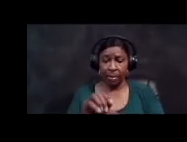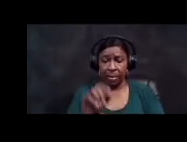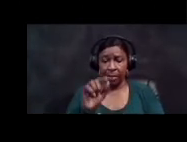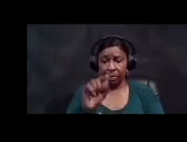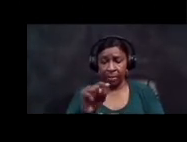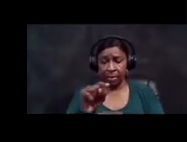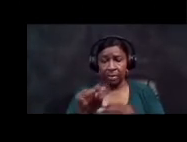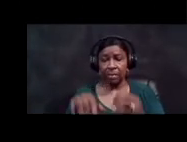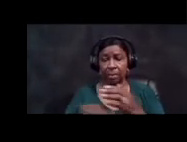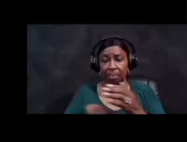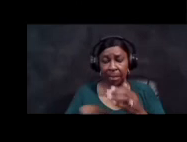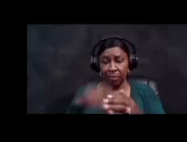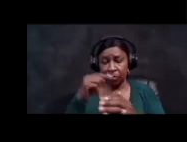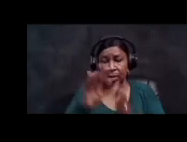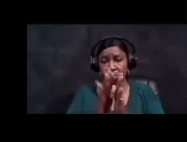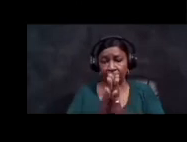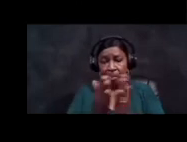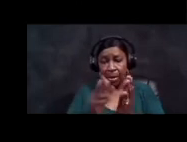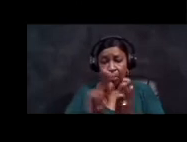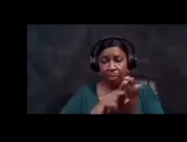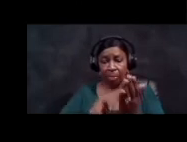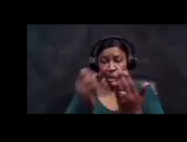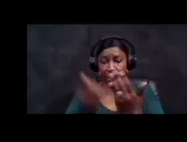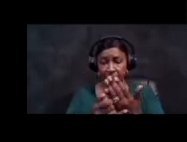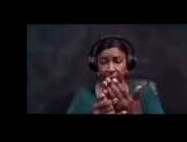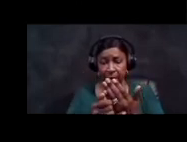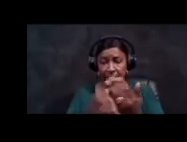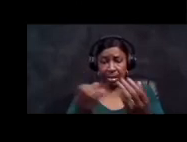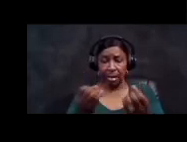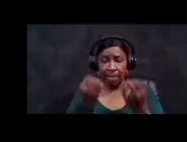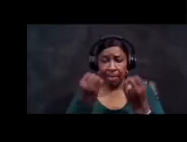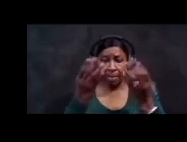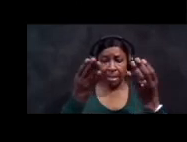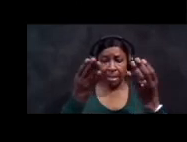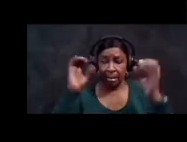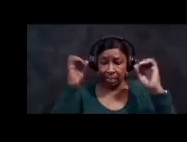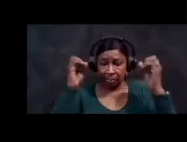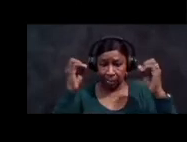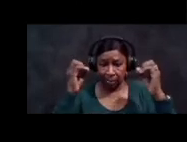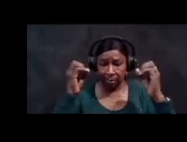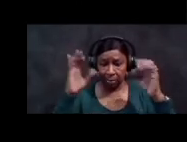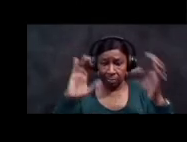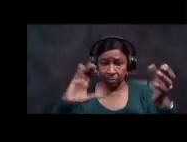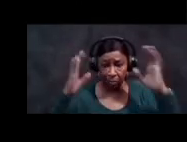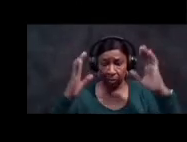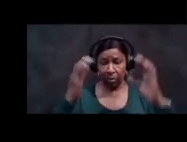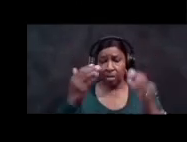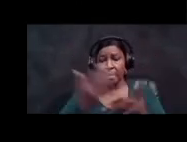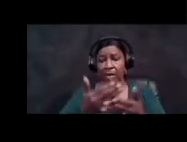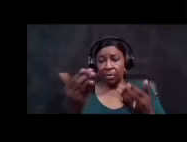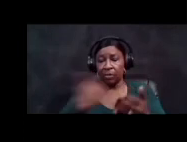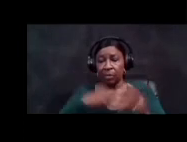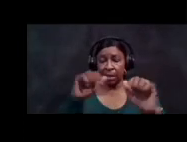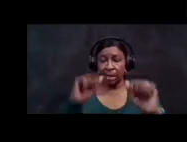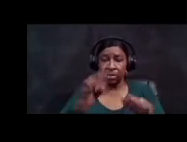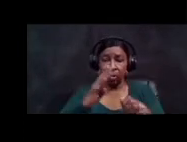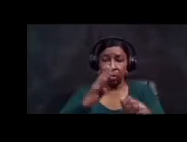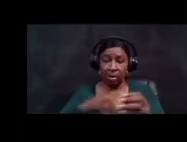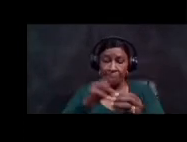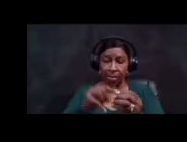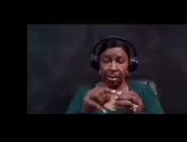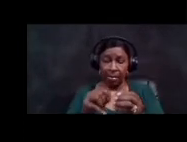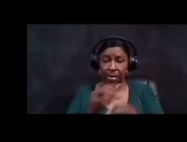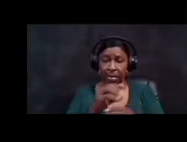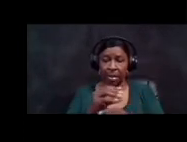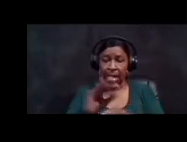book project is marked by a series of crises. We can talk about how we understand that. And